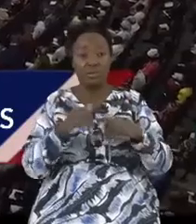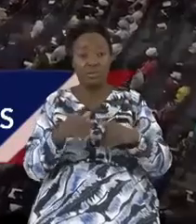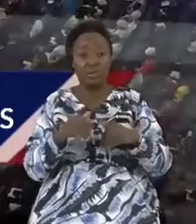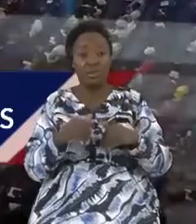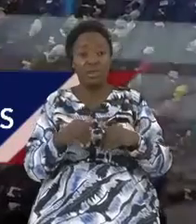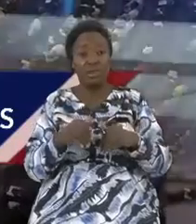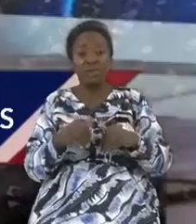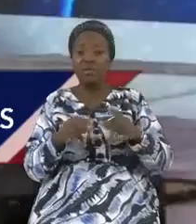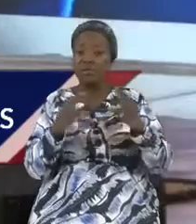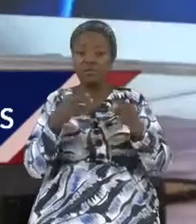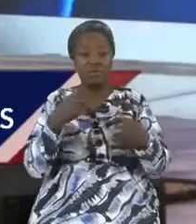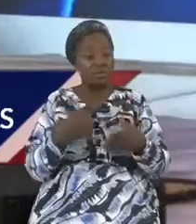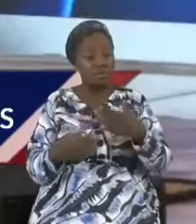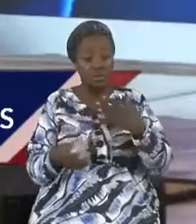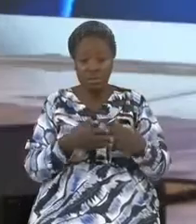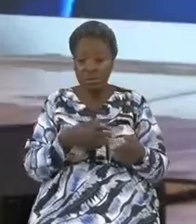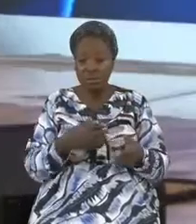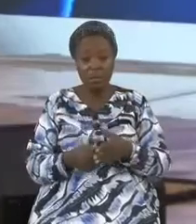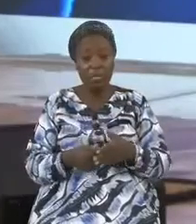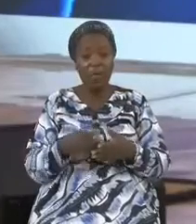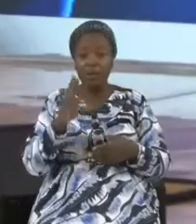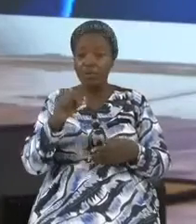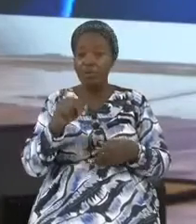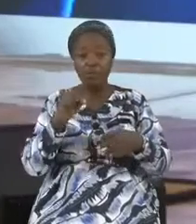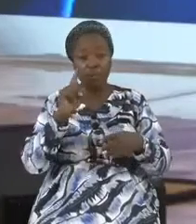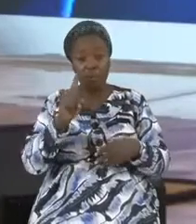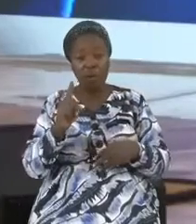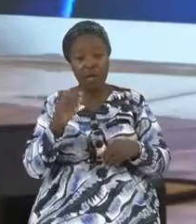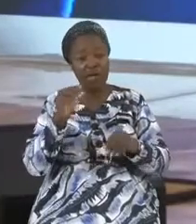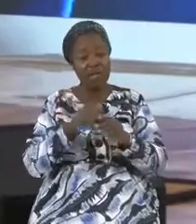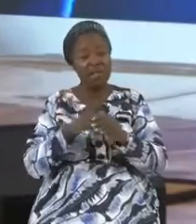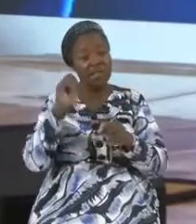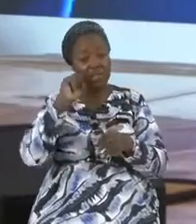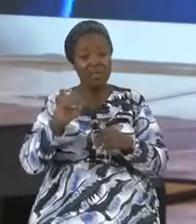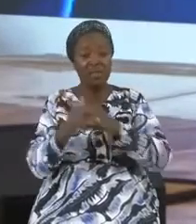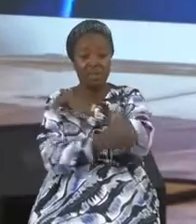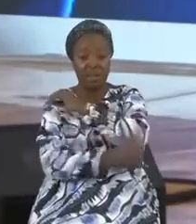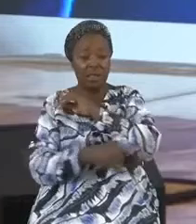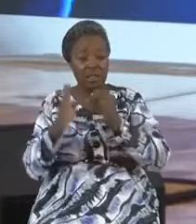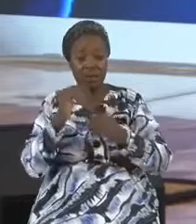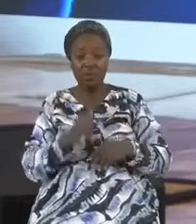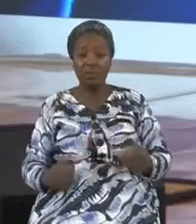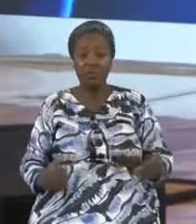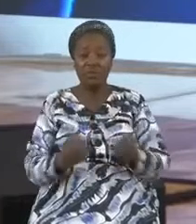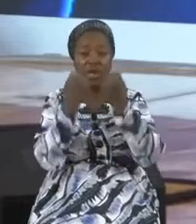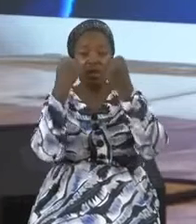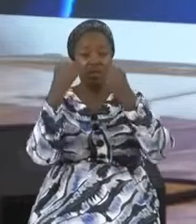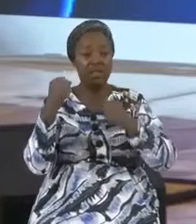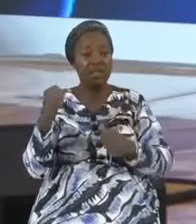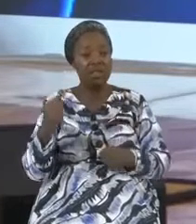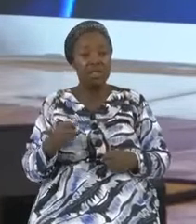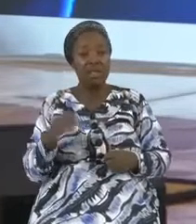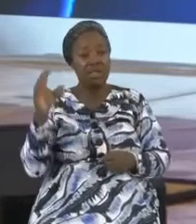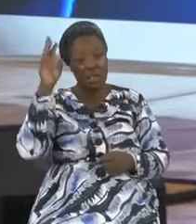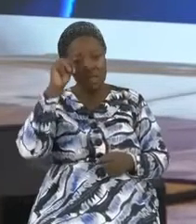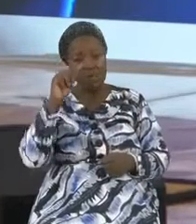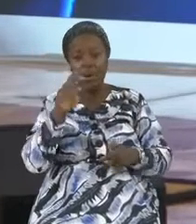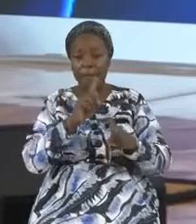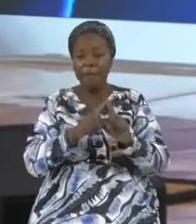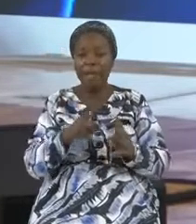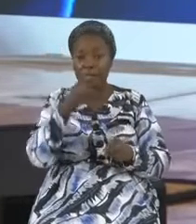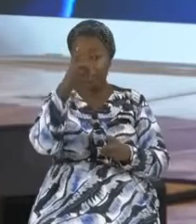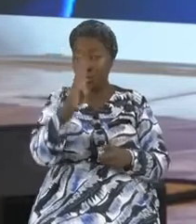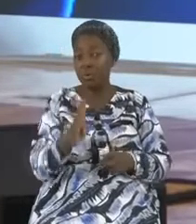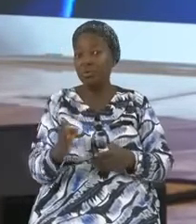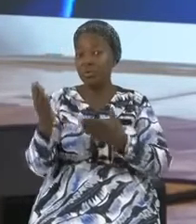no citizen in his country could challenge him, God brought